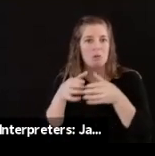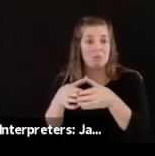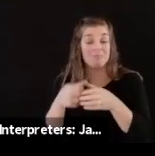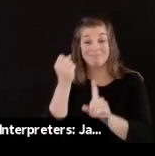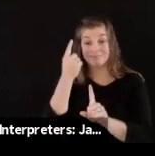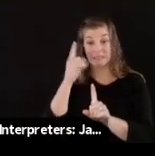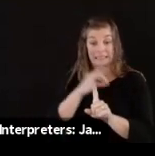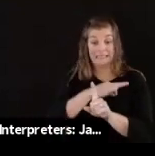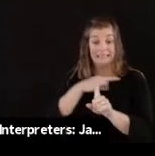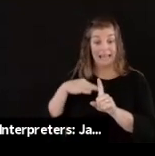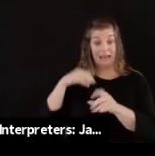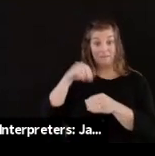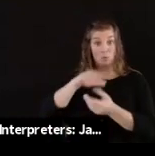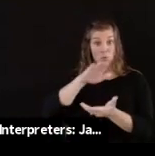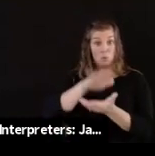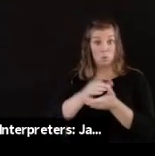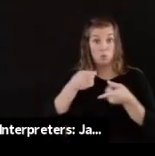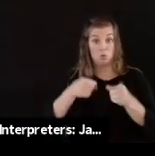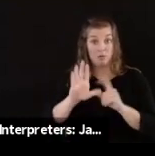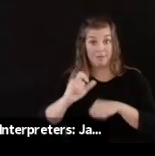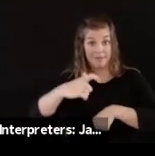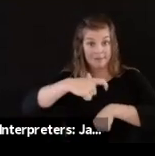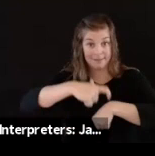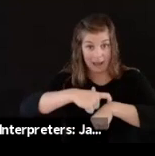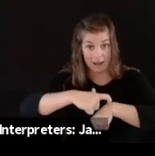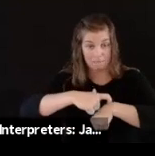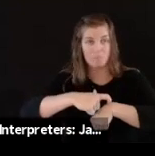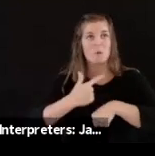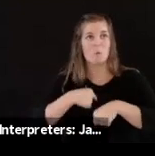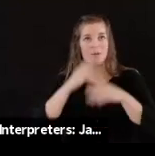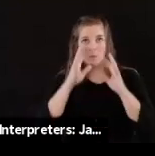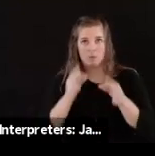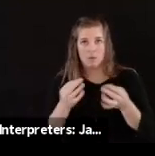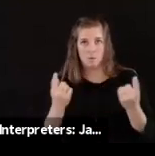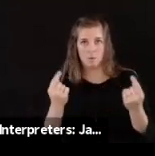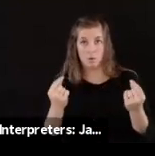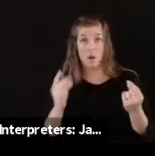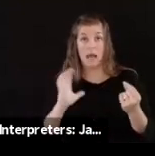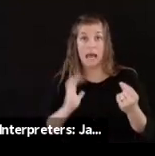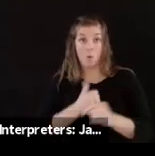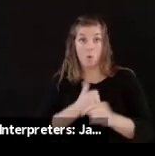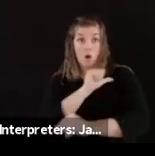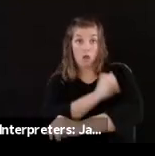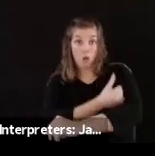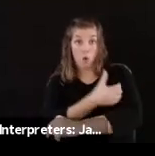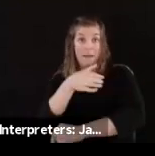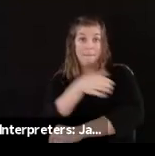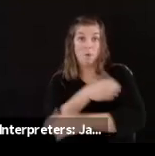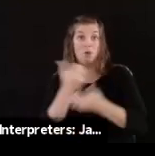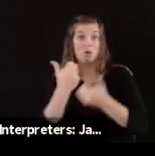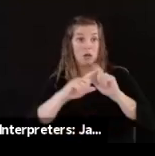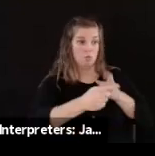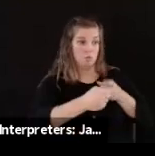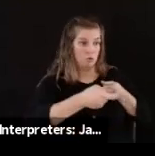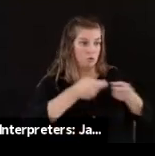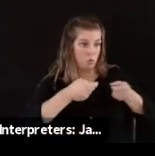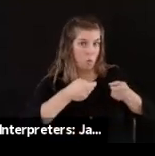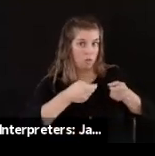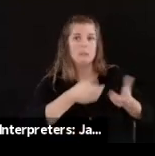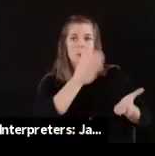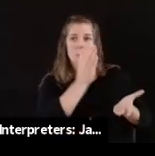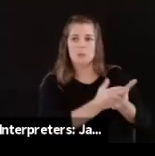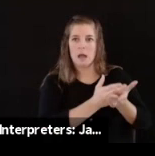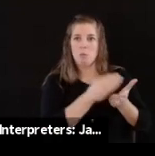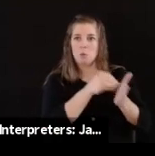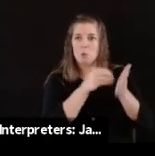to make. Would we use our authority and our power to try to control the students and prevent them from leaving? Or would